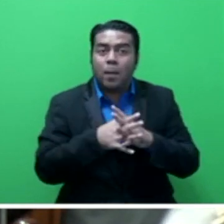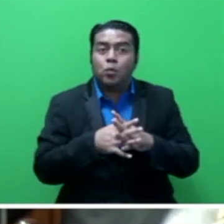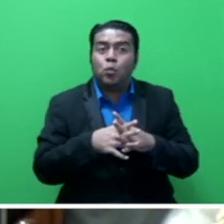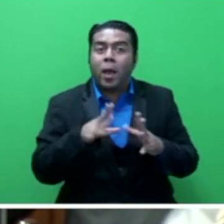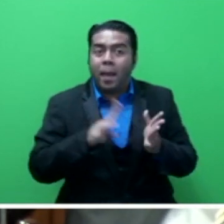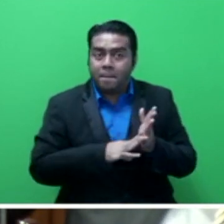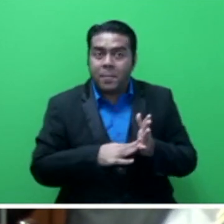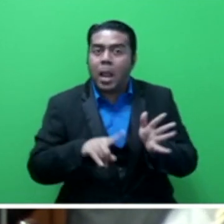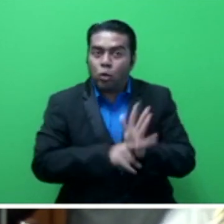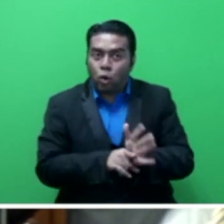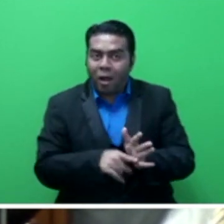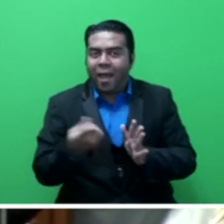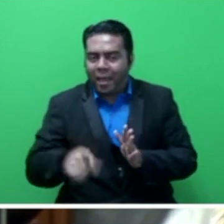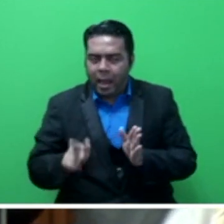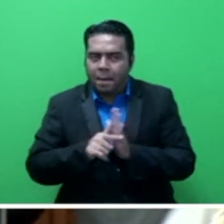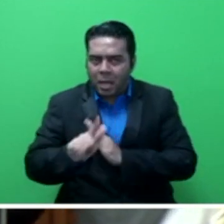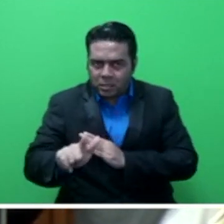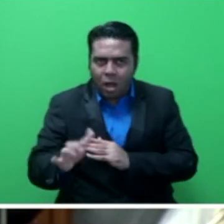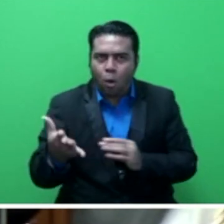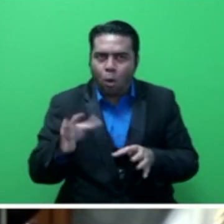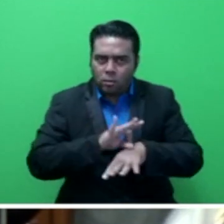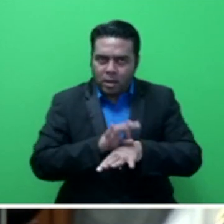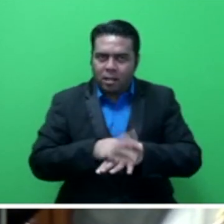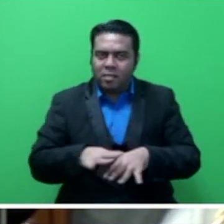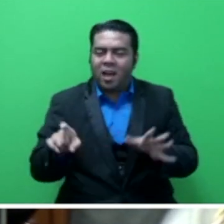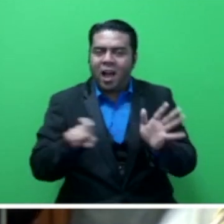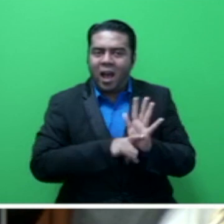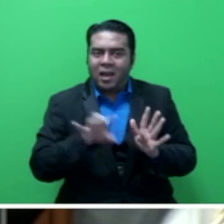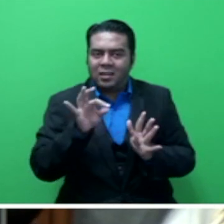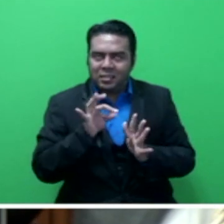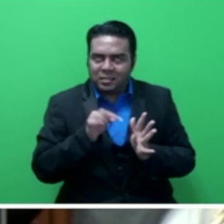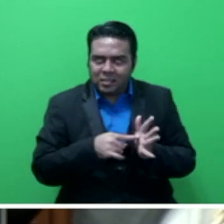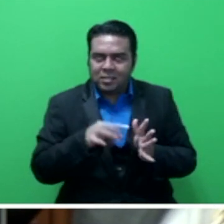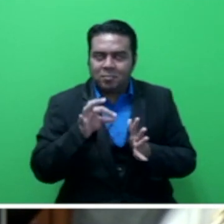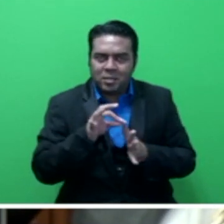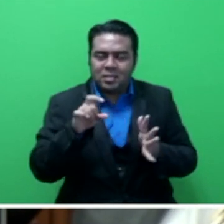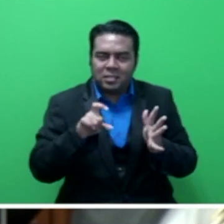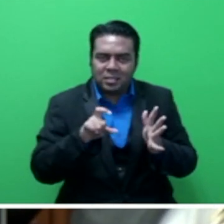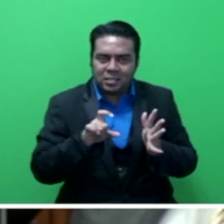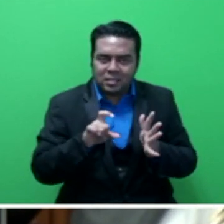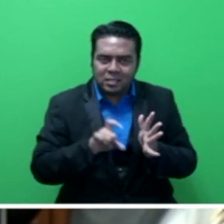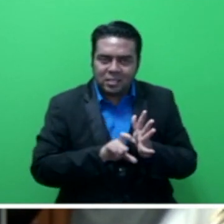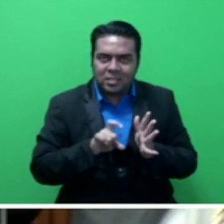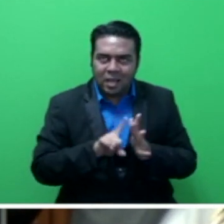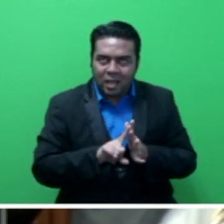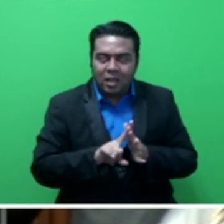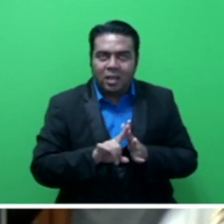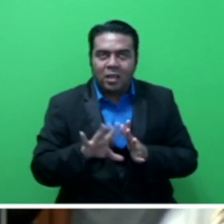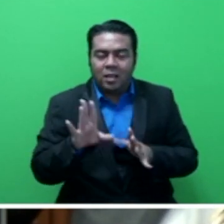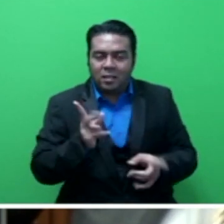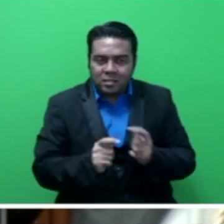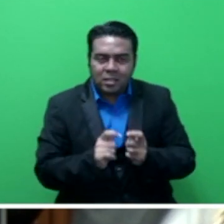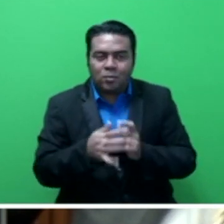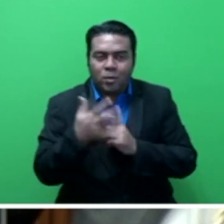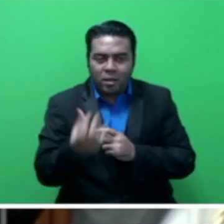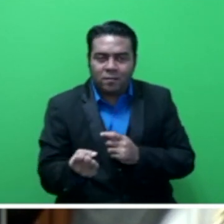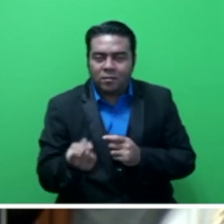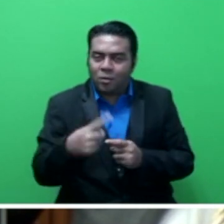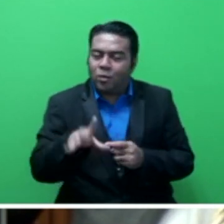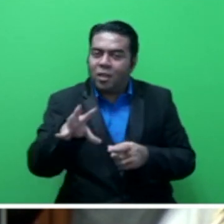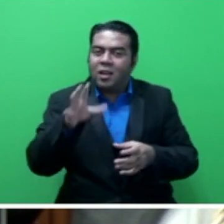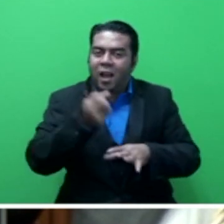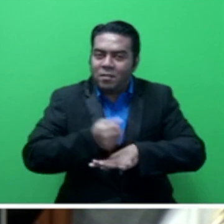Lambasi. This complements the RT-PCR testing that we have. We are also exploring opportunities with our